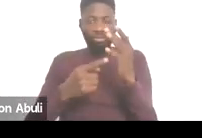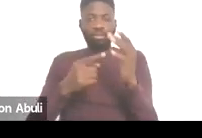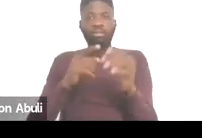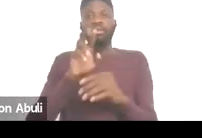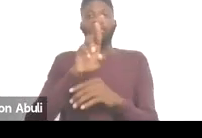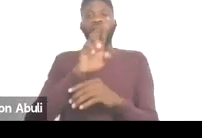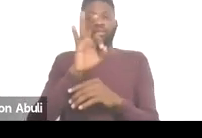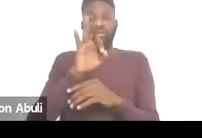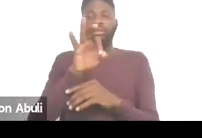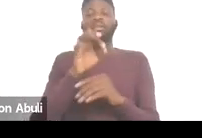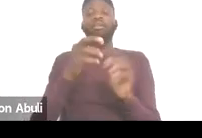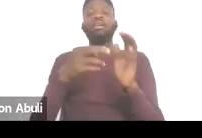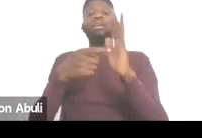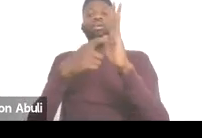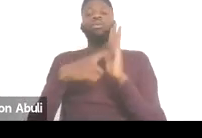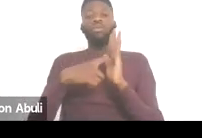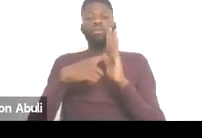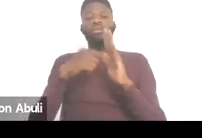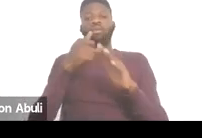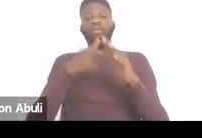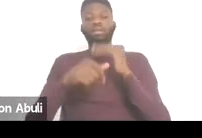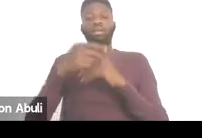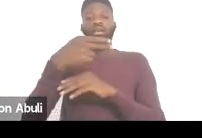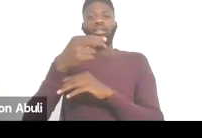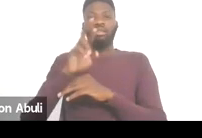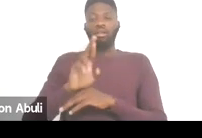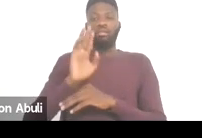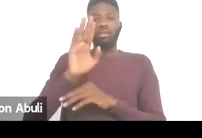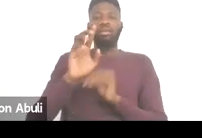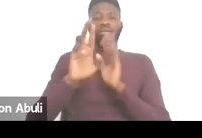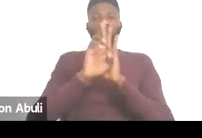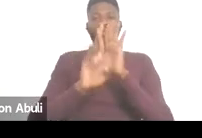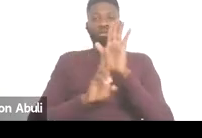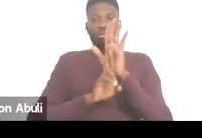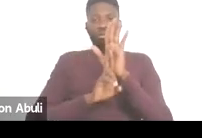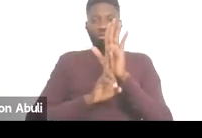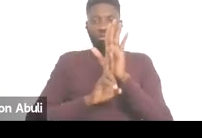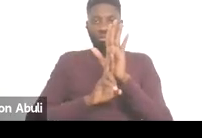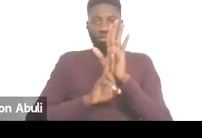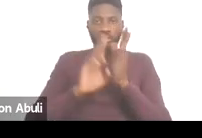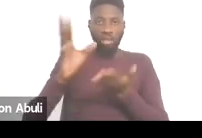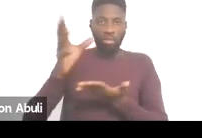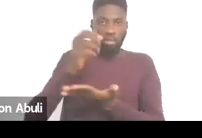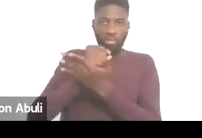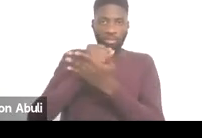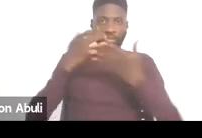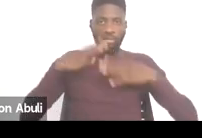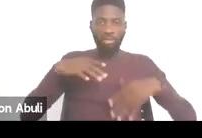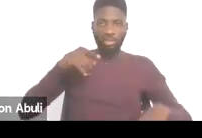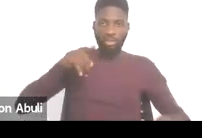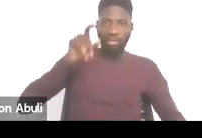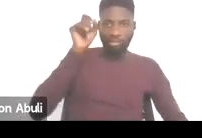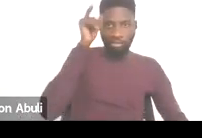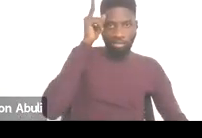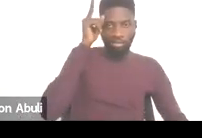requirement under the human resource requirements, that you employ people that you understand and you minimize